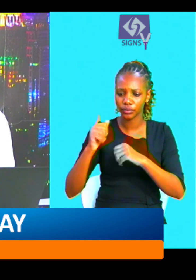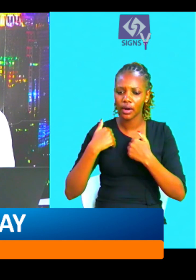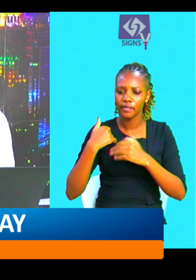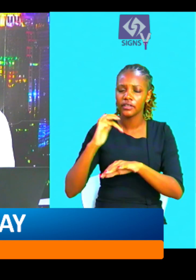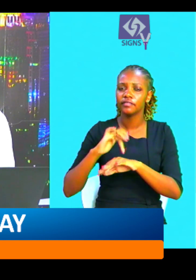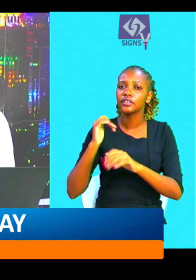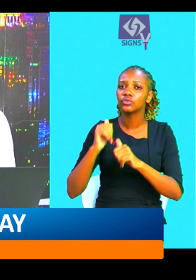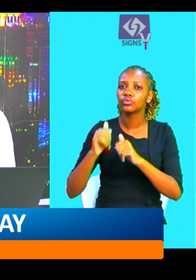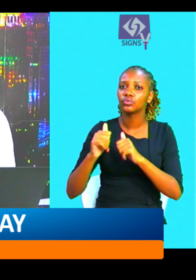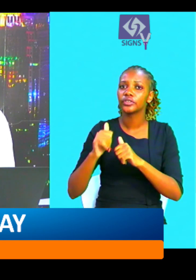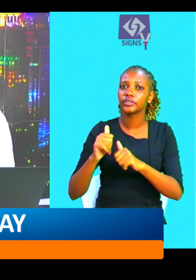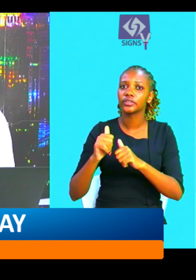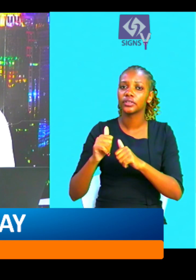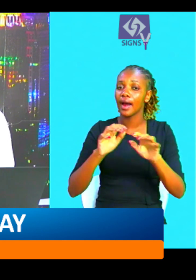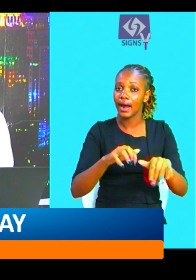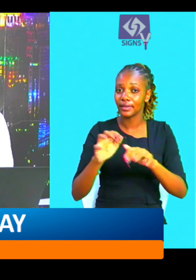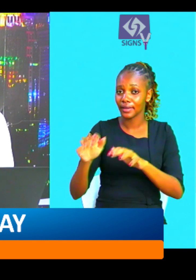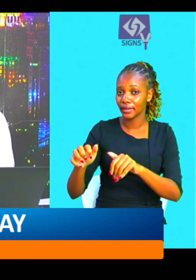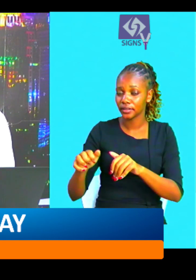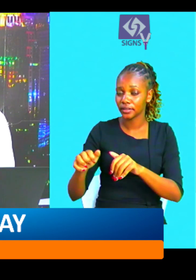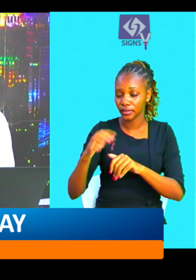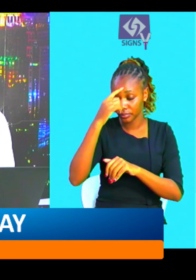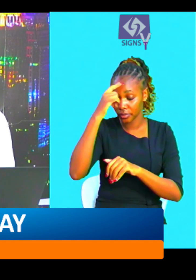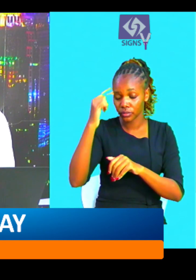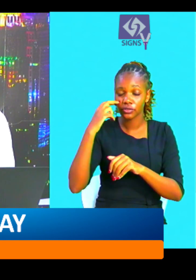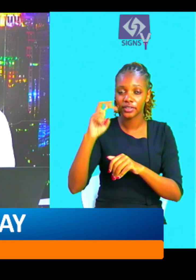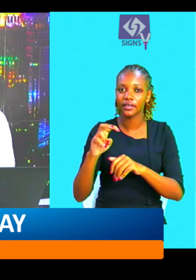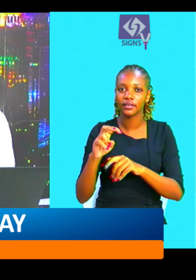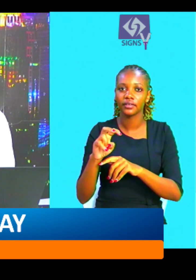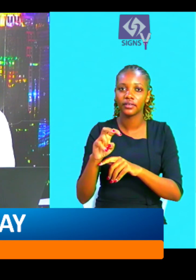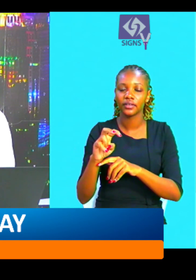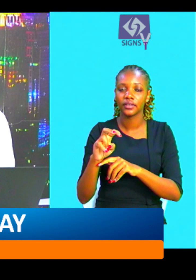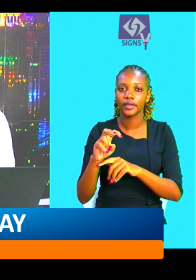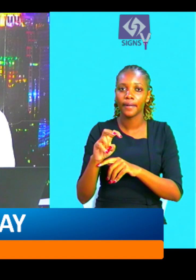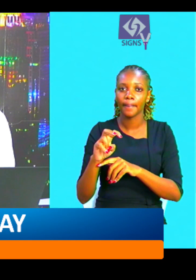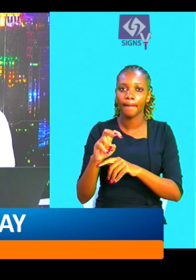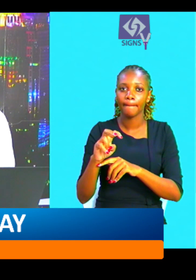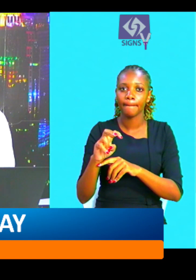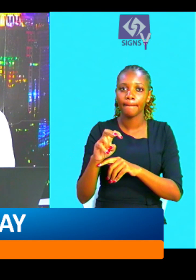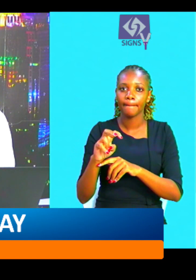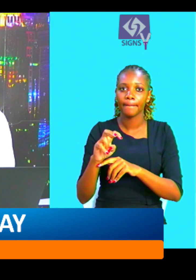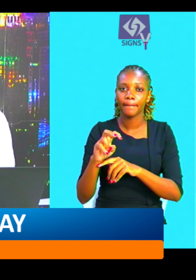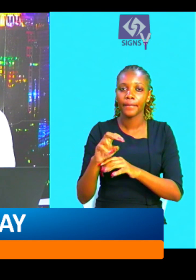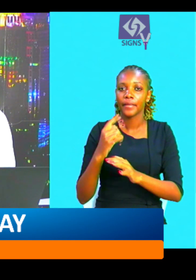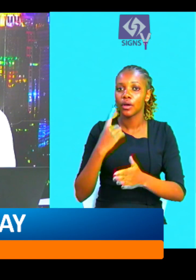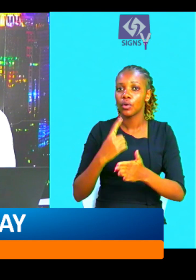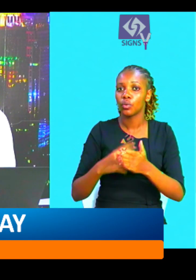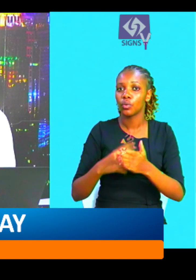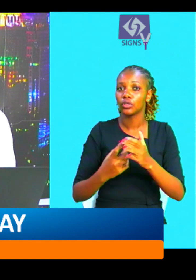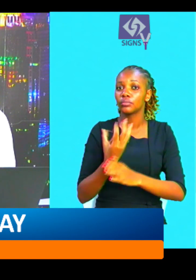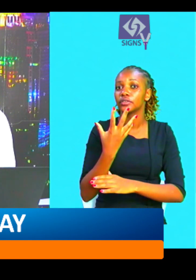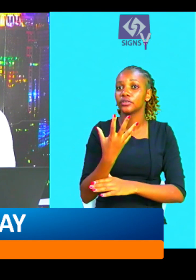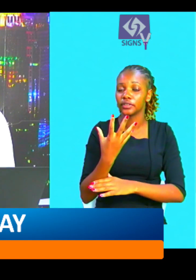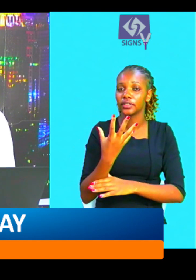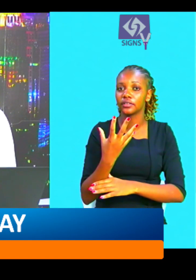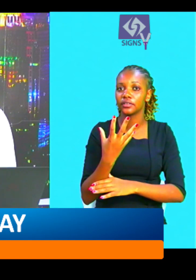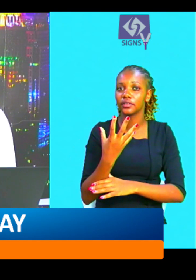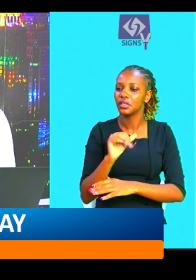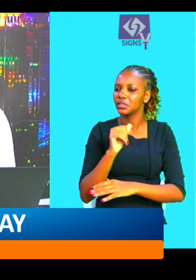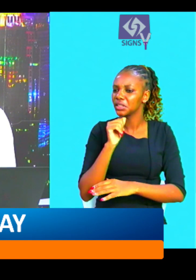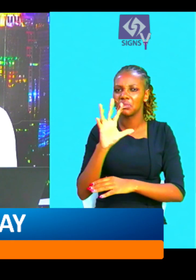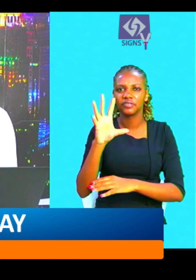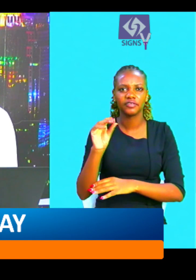what ministries would you think he will need to crank up a little bit? You see, that will be advised by the documents